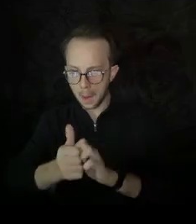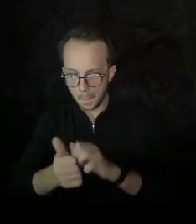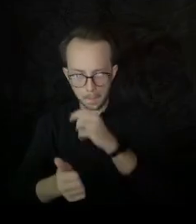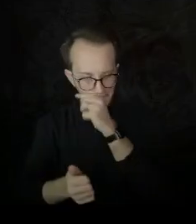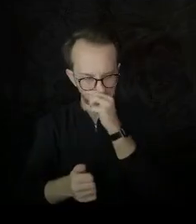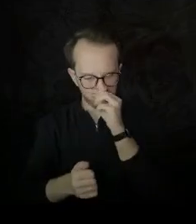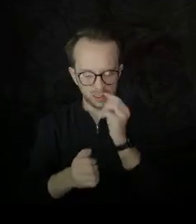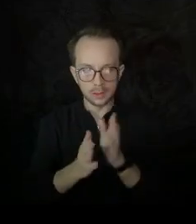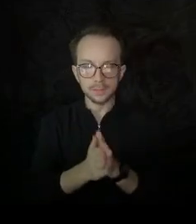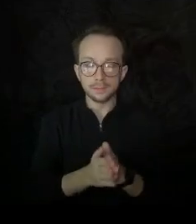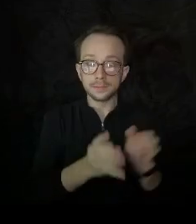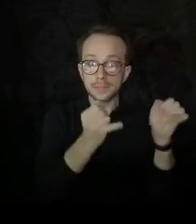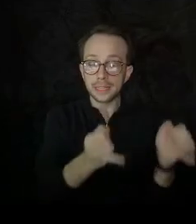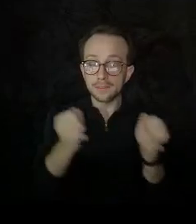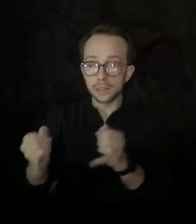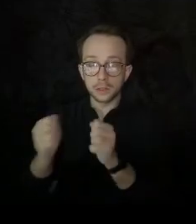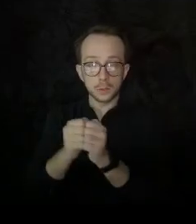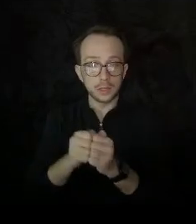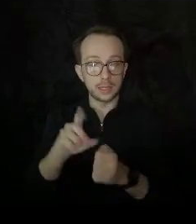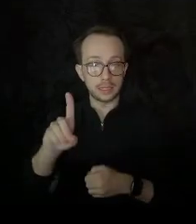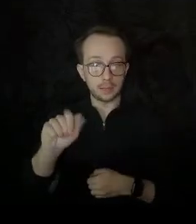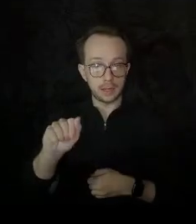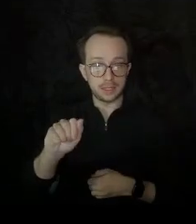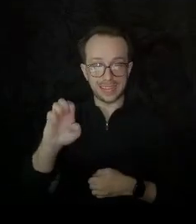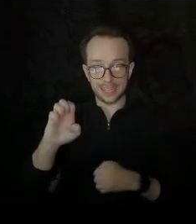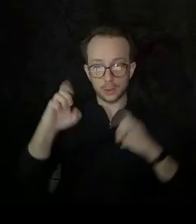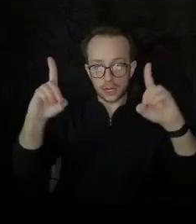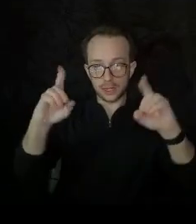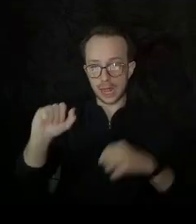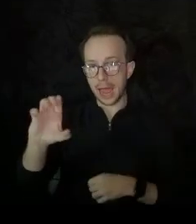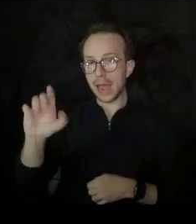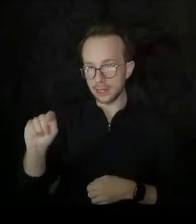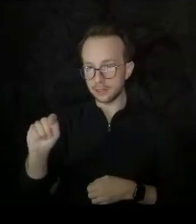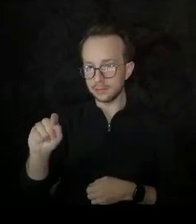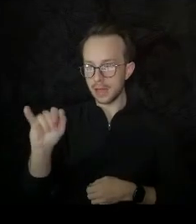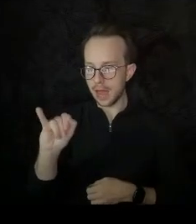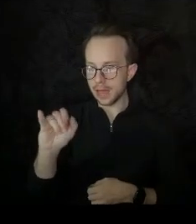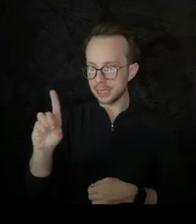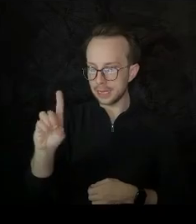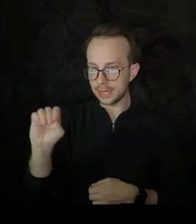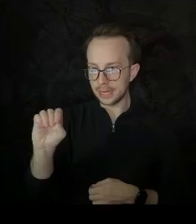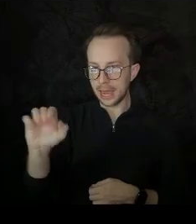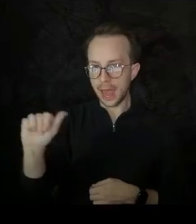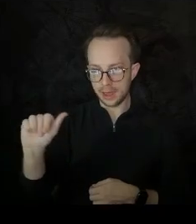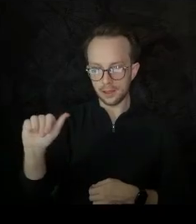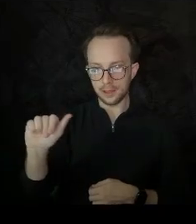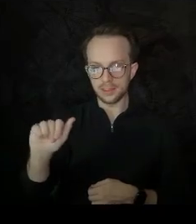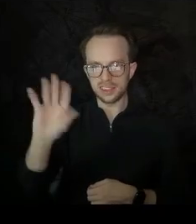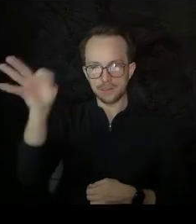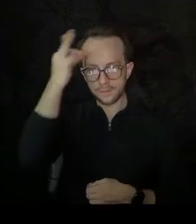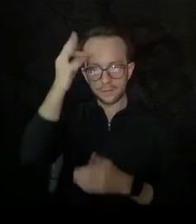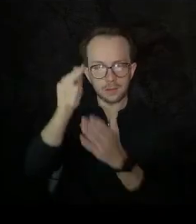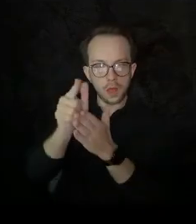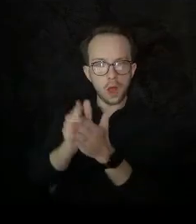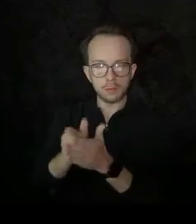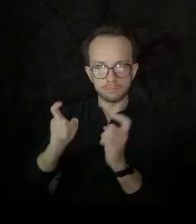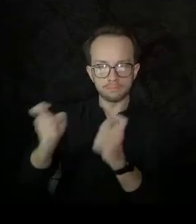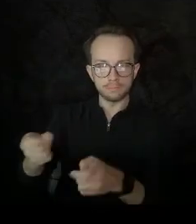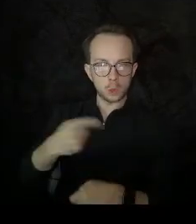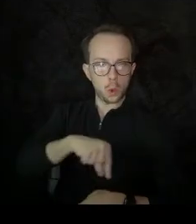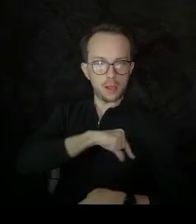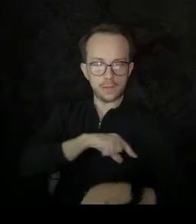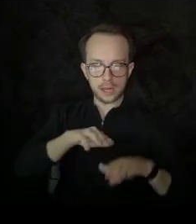with Disabilities Education Act, or IDEA, is the federal law that gives qualified children with